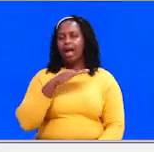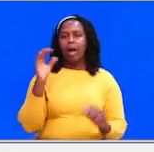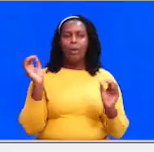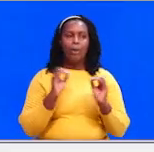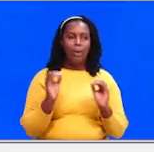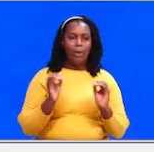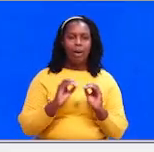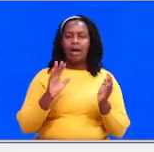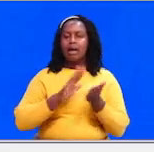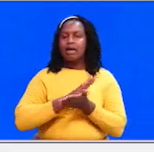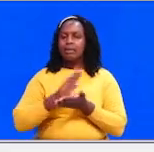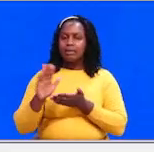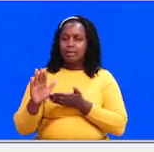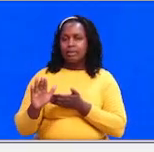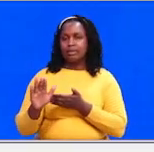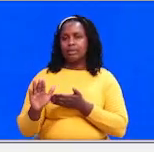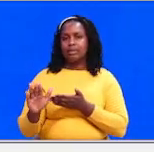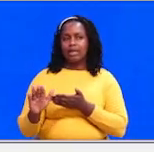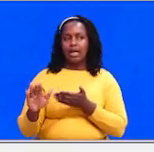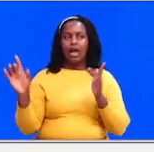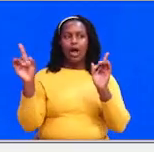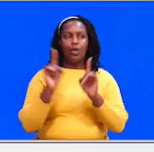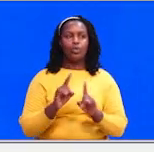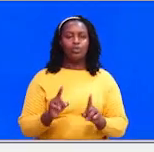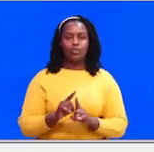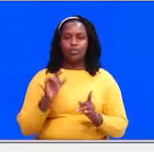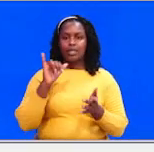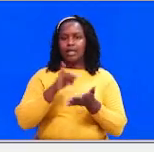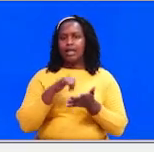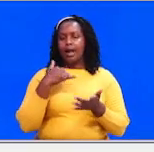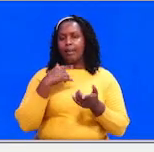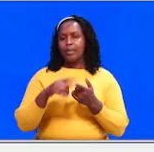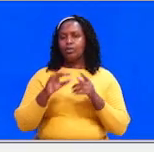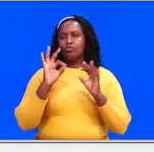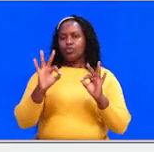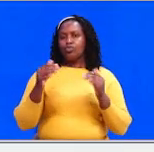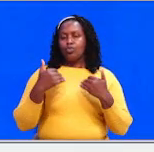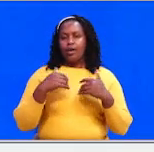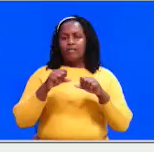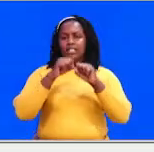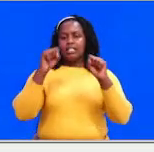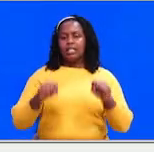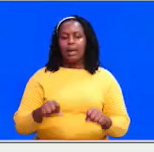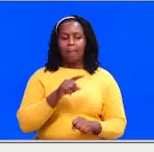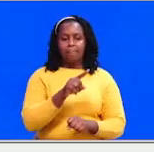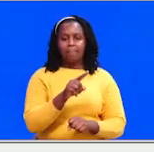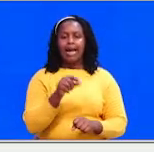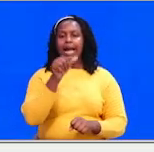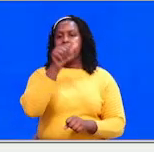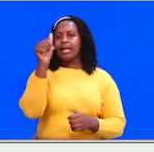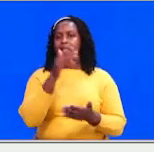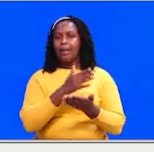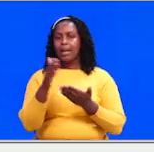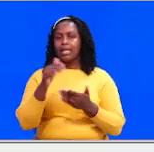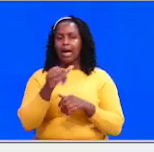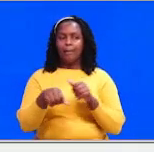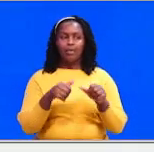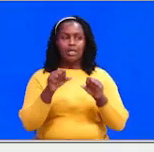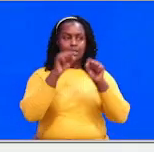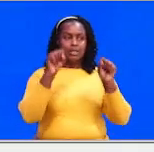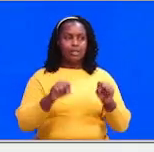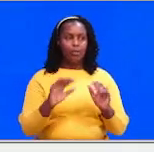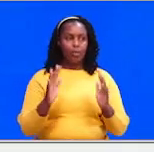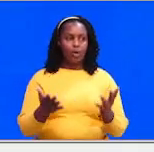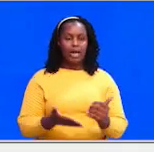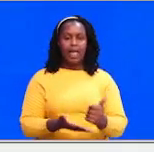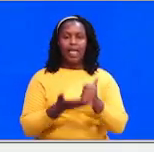very clean. And it's been very good to have this system. And the other bit about this system is that it helps